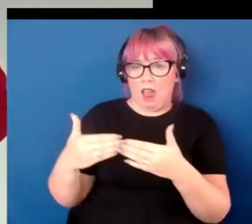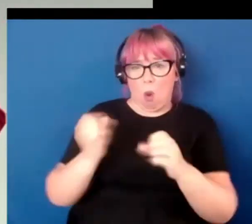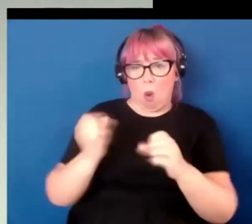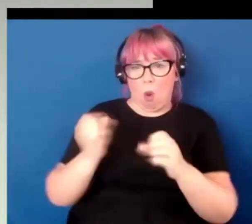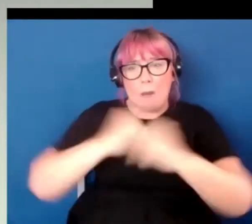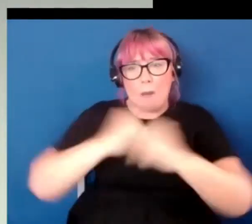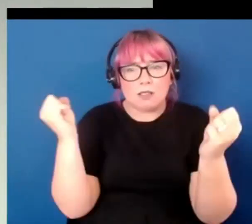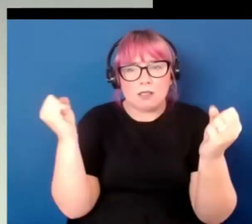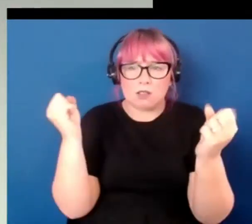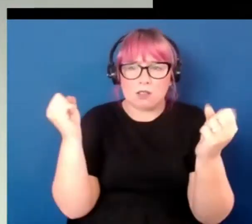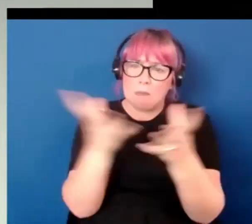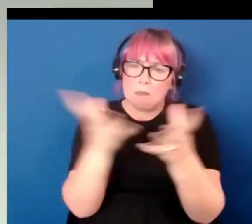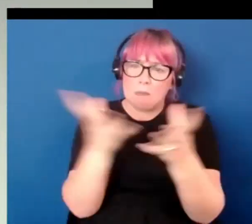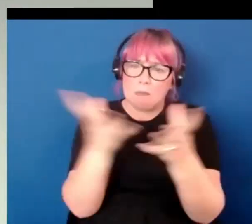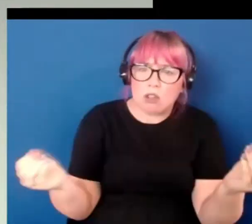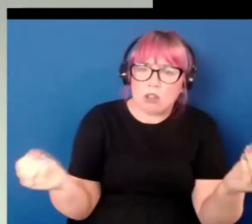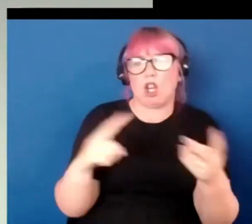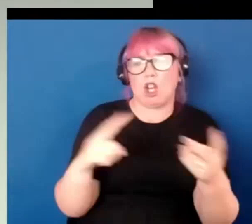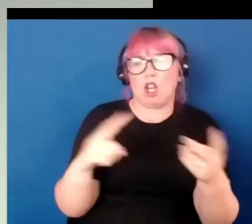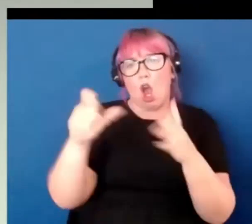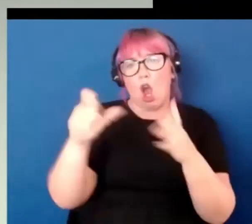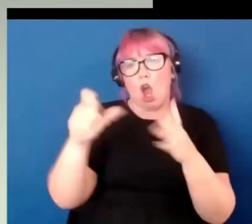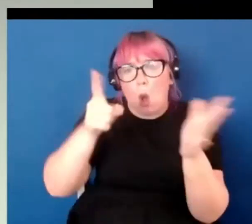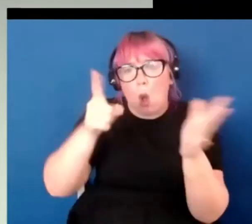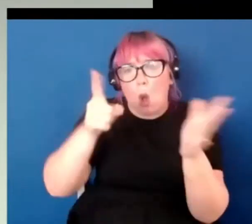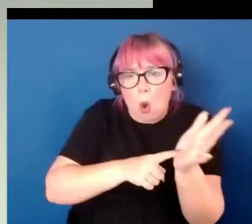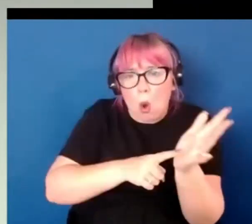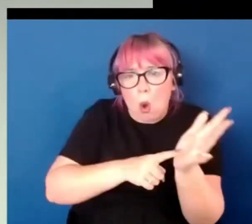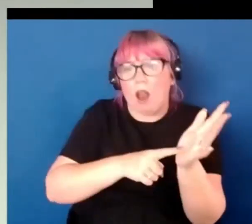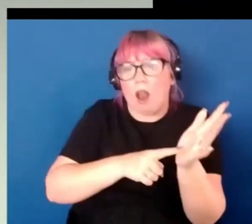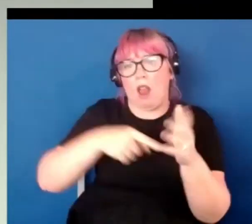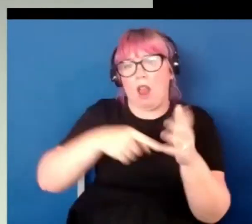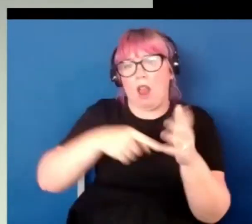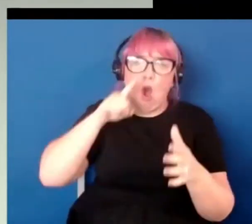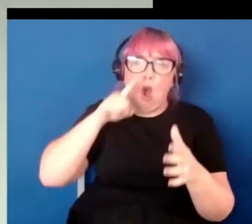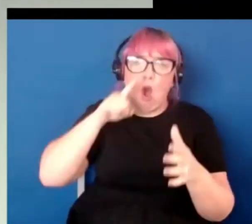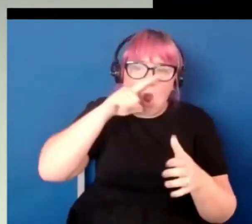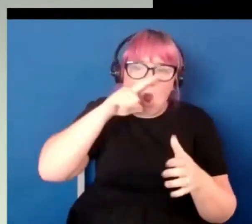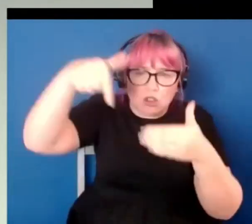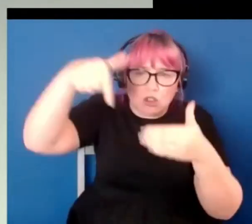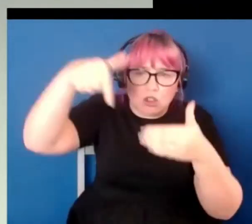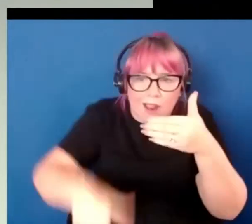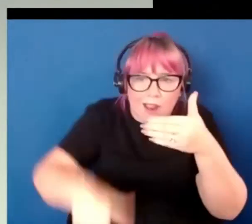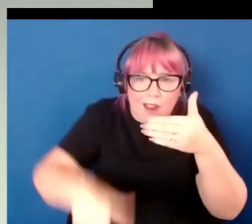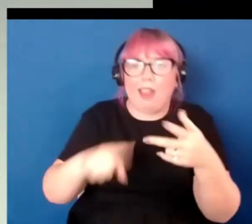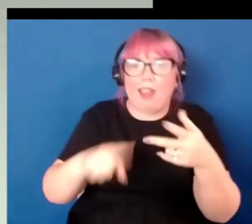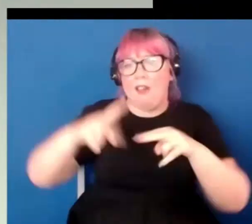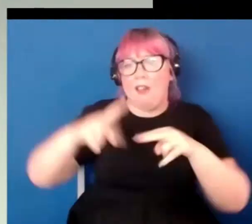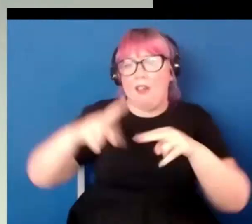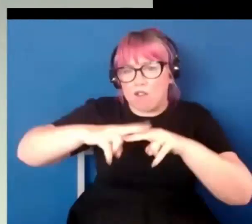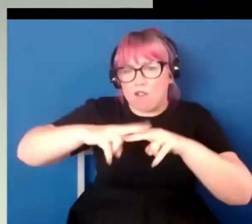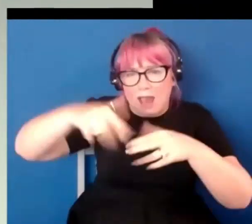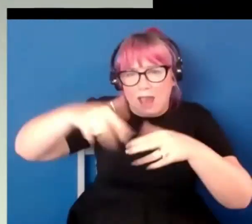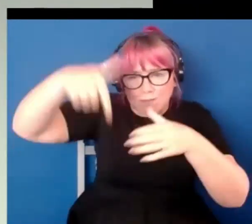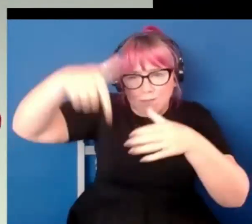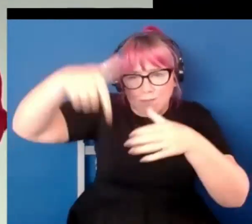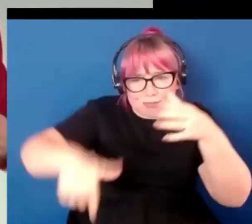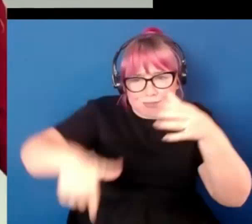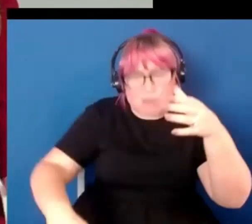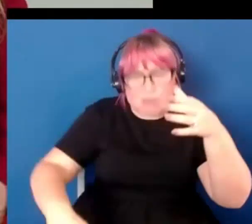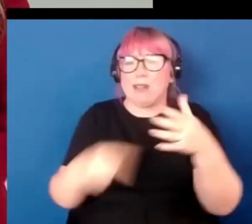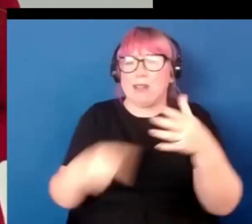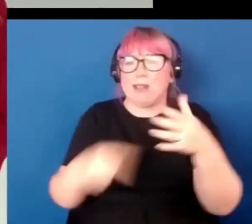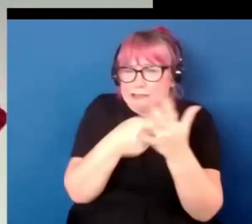plants, gas pipelines, oil drilling, fracking and nuclear power. We campaigned and won against the